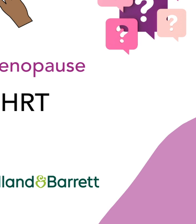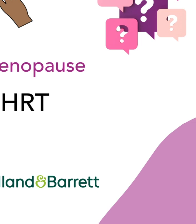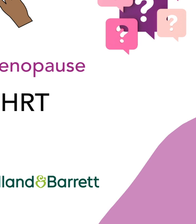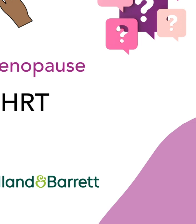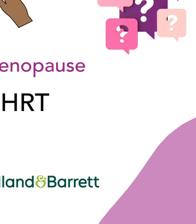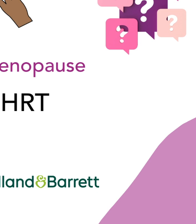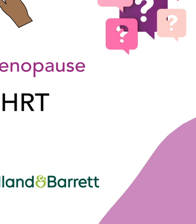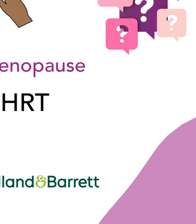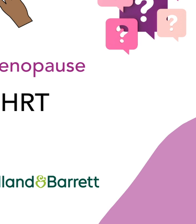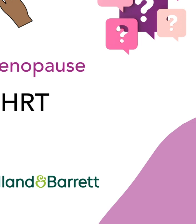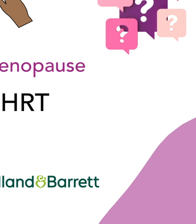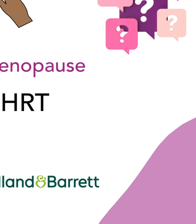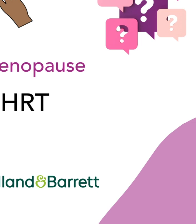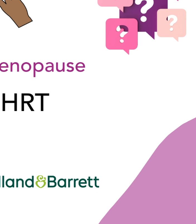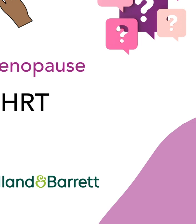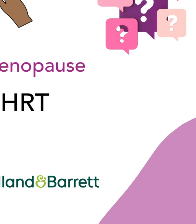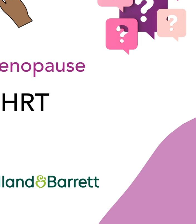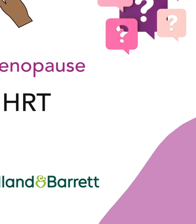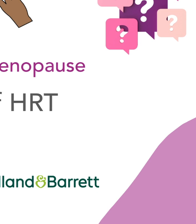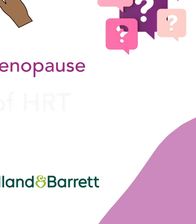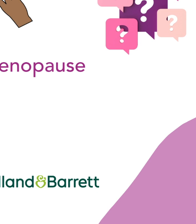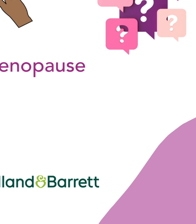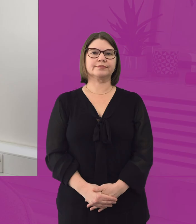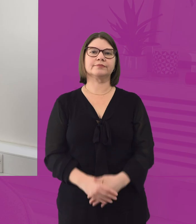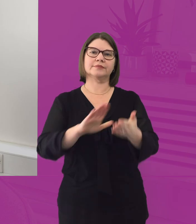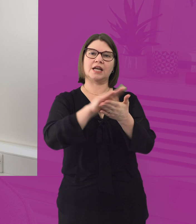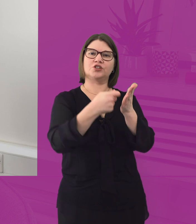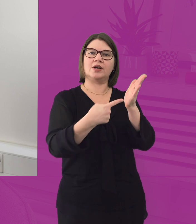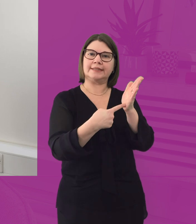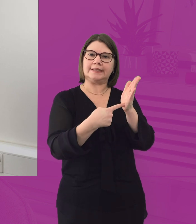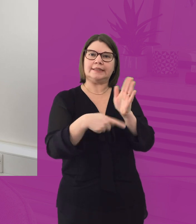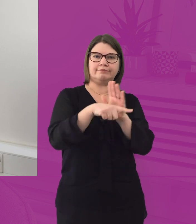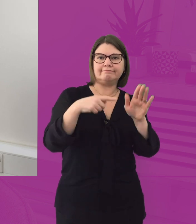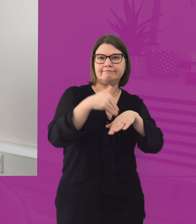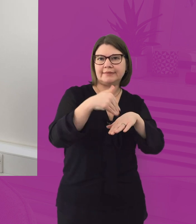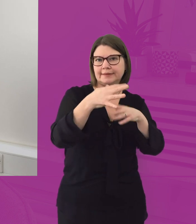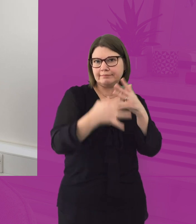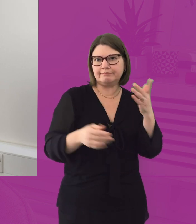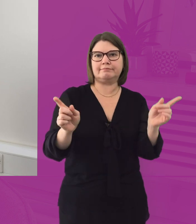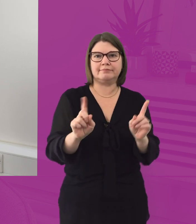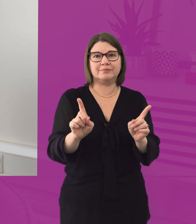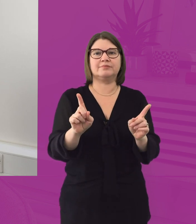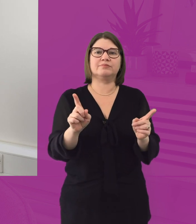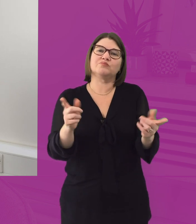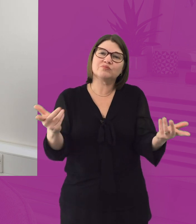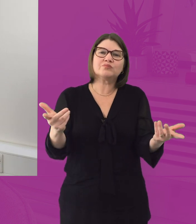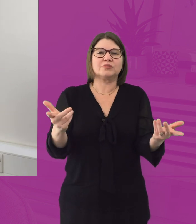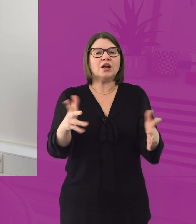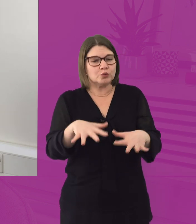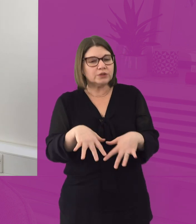Questions about the menopause. Side effects of HRT. The most common side effects of HRT